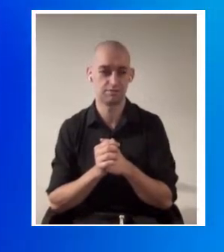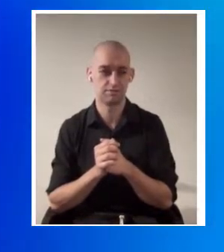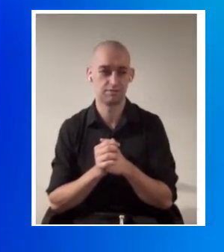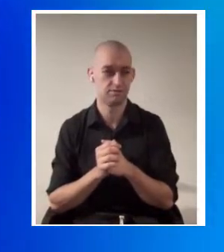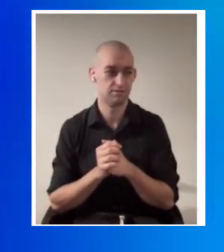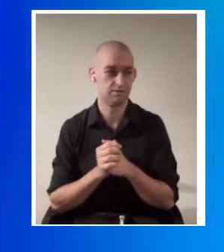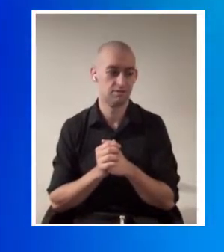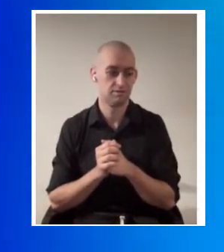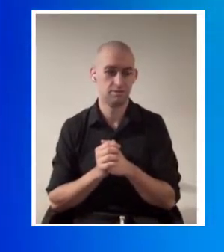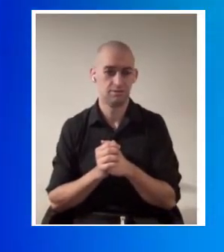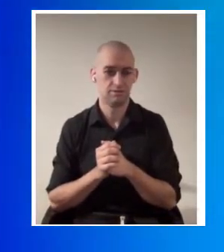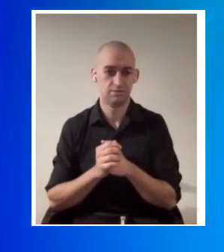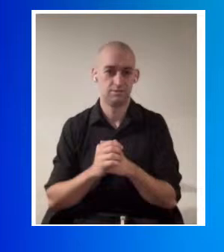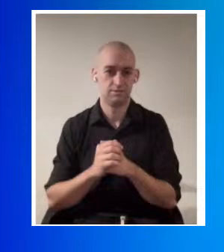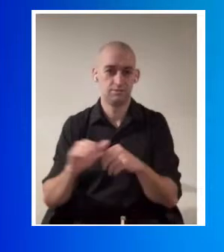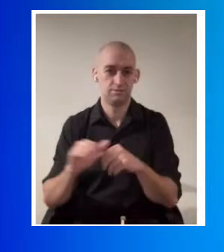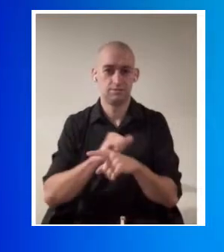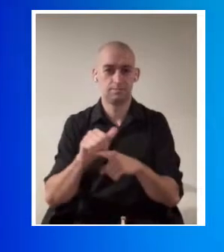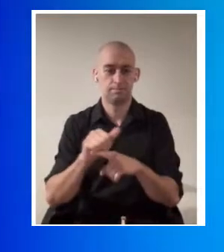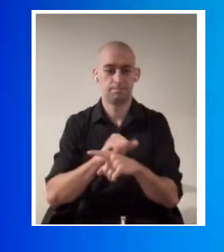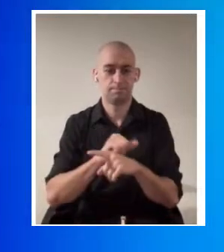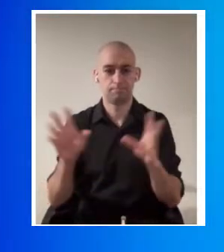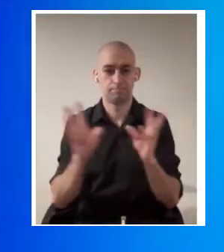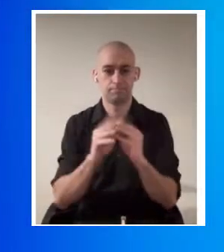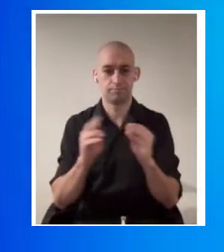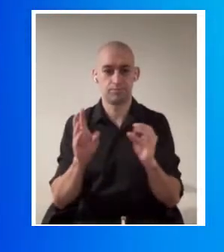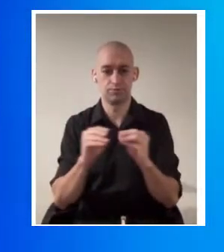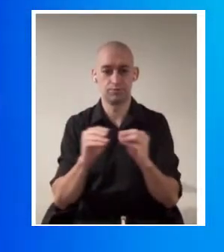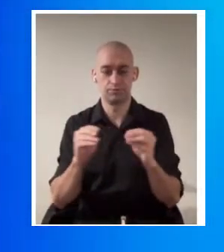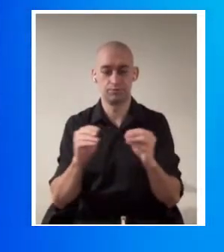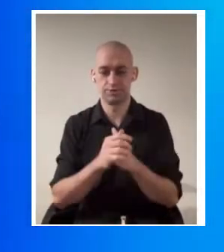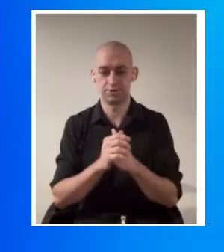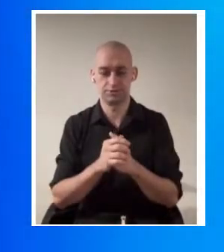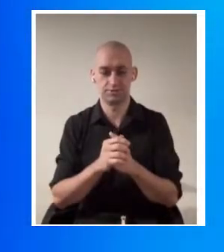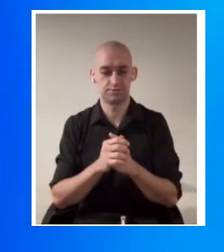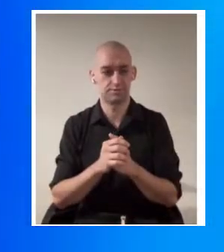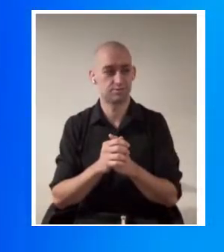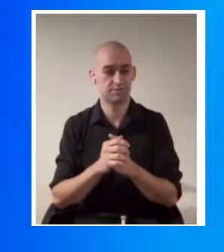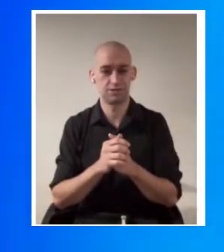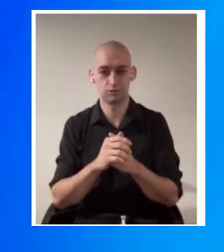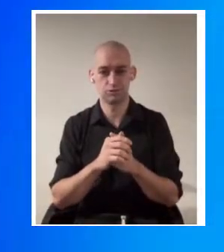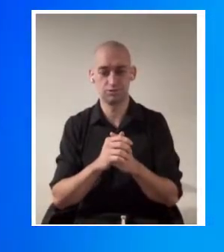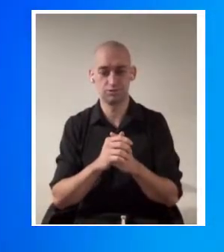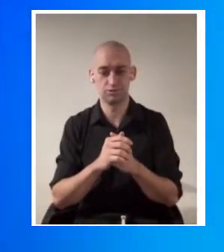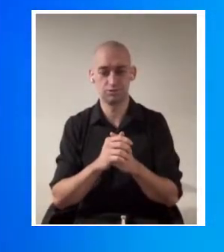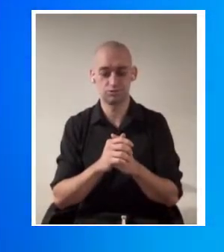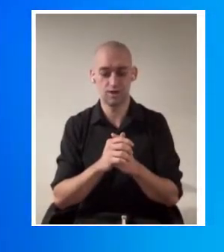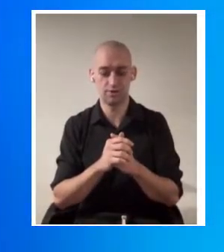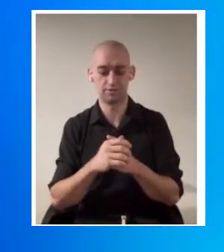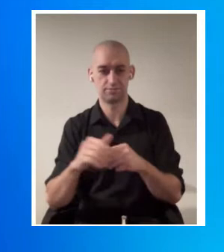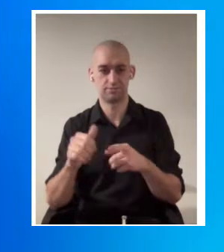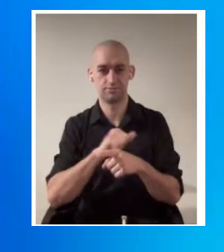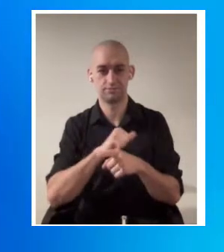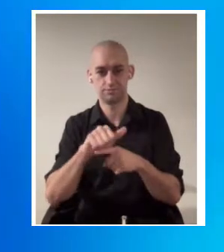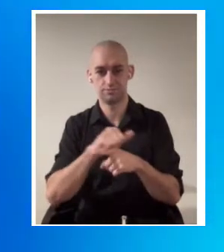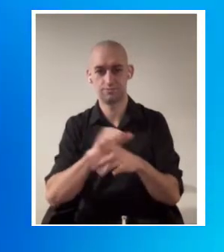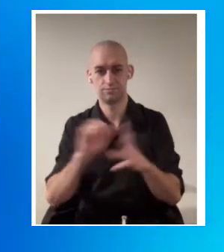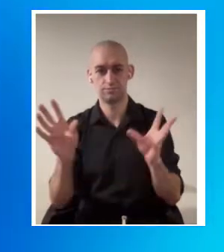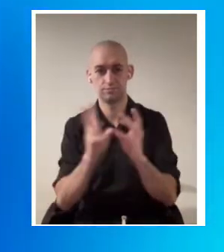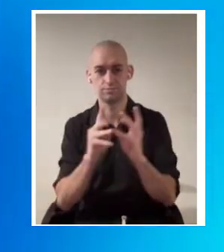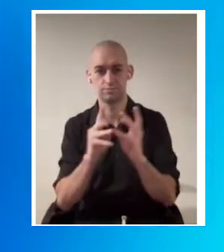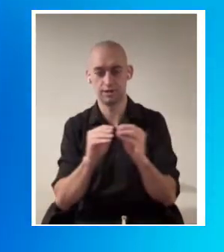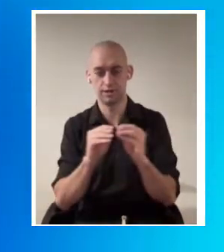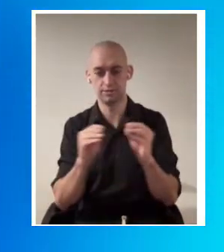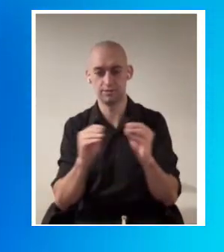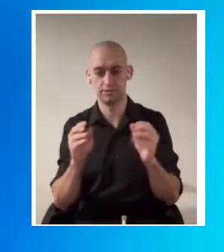link, and then you're going to have separately the WUVA link to be part of the audience and view the